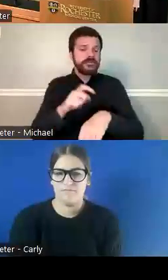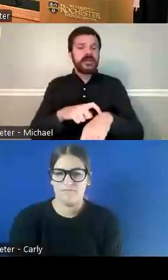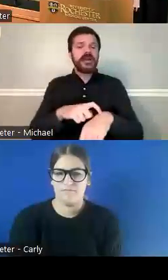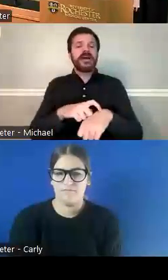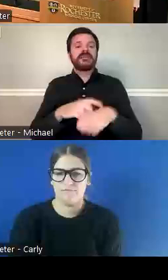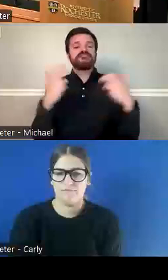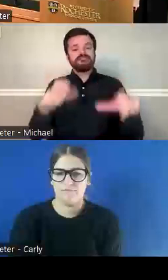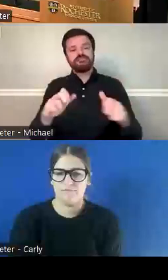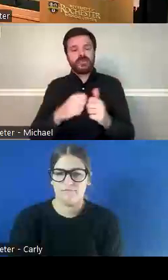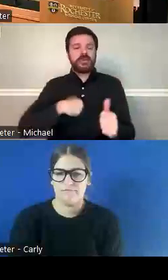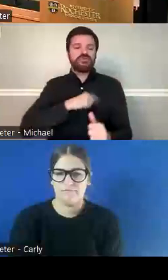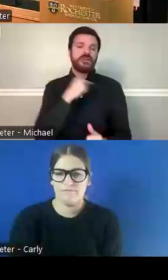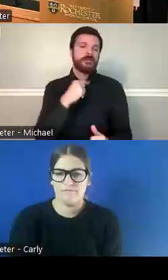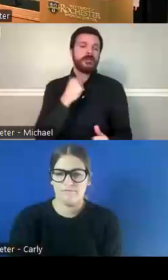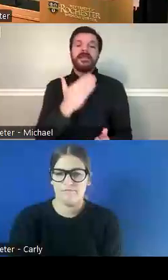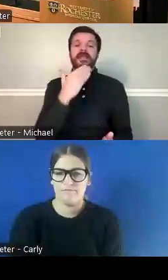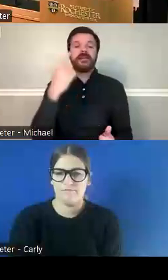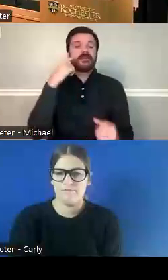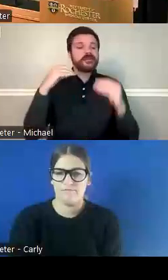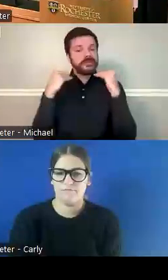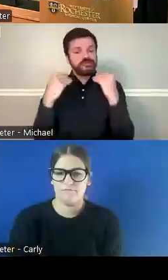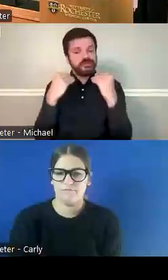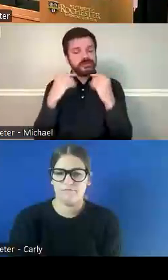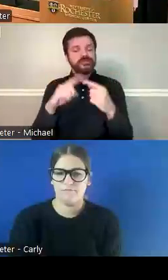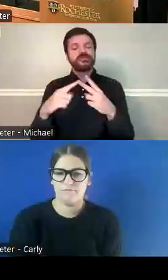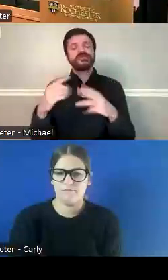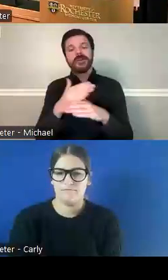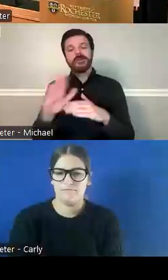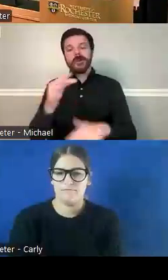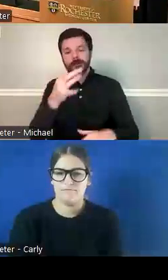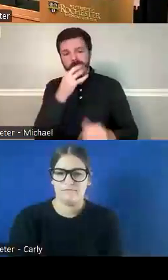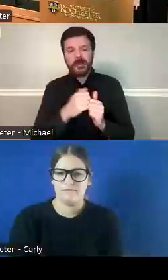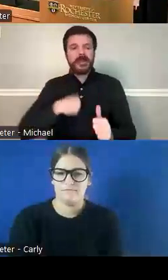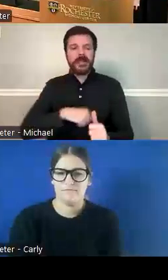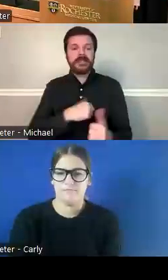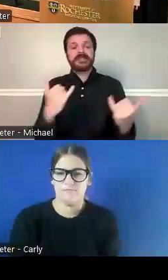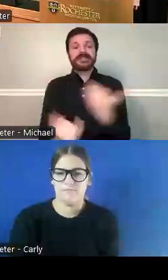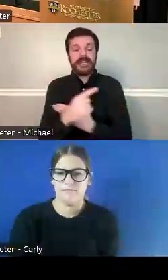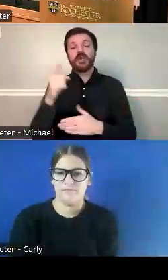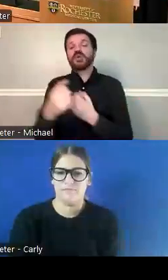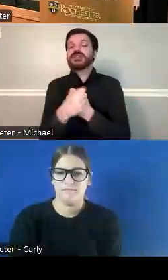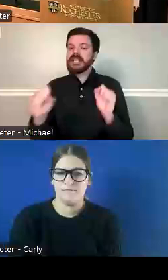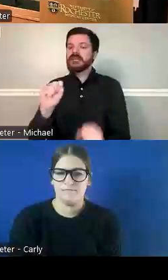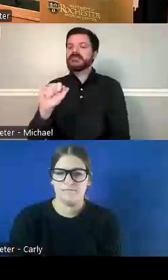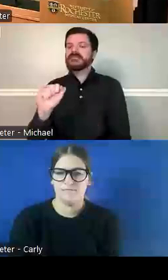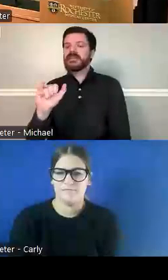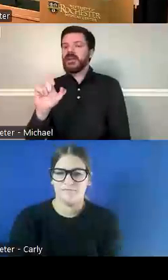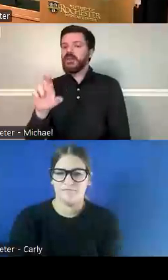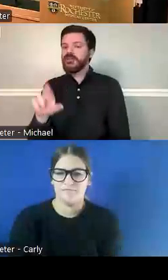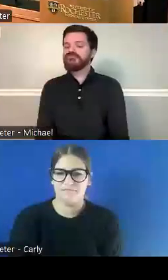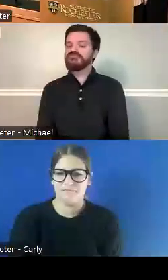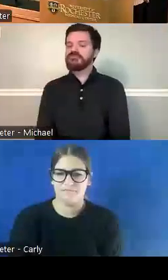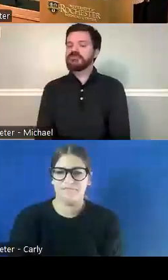us chaplains. Thank you for teaching and sharing your expertise with us. Today, you saved a sailor.